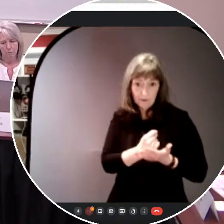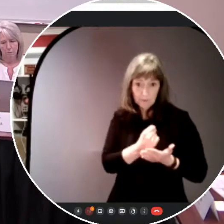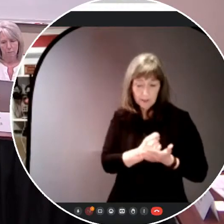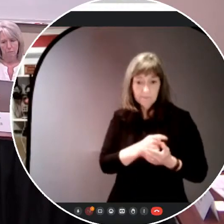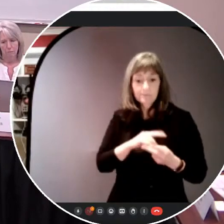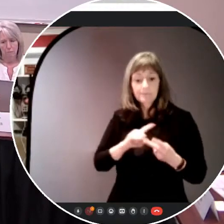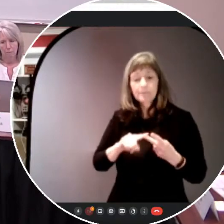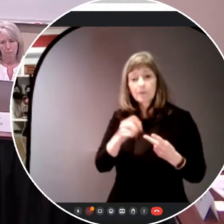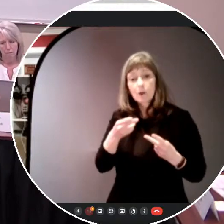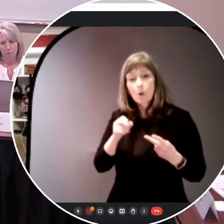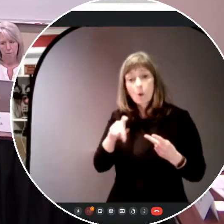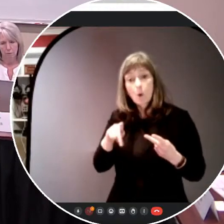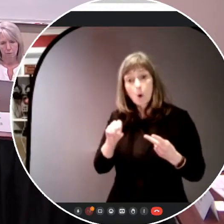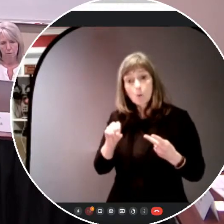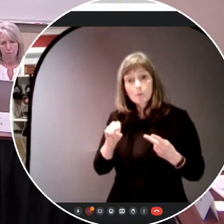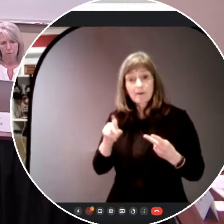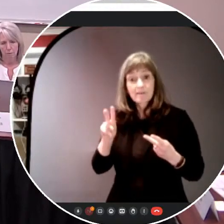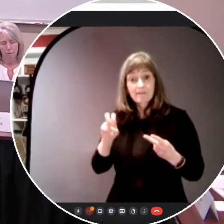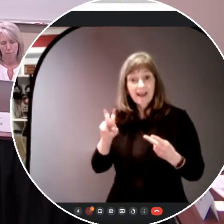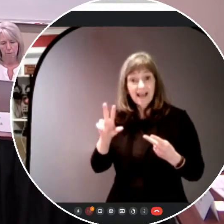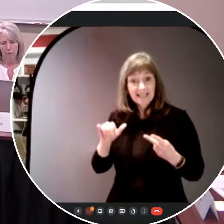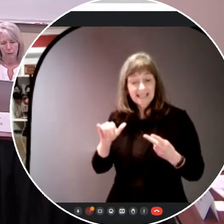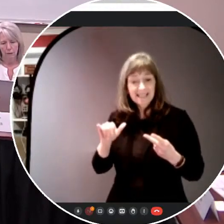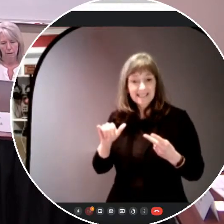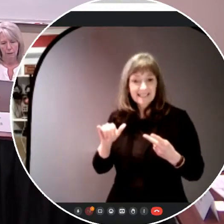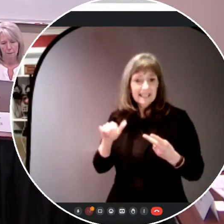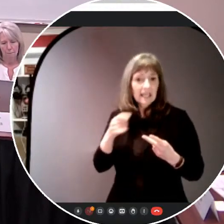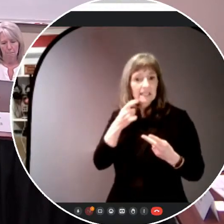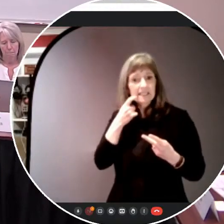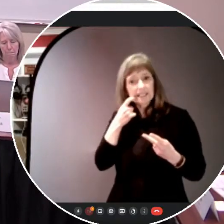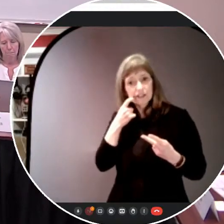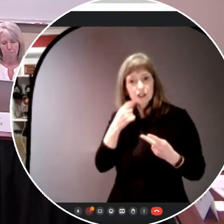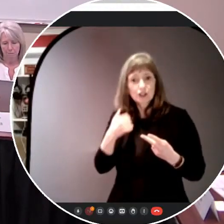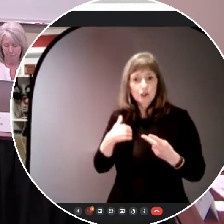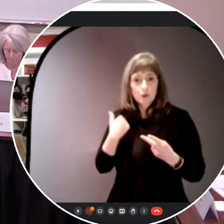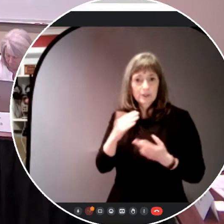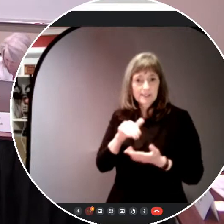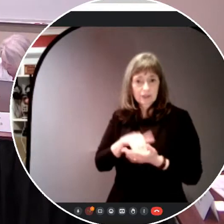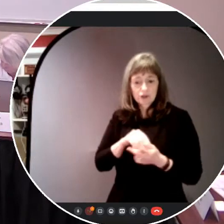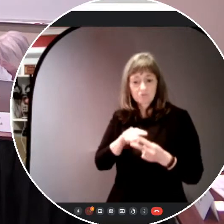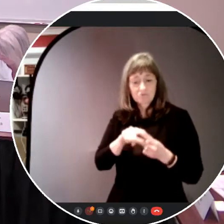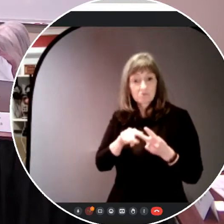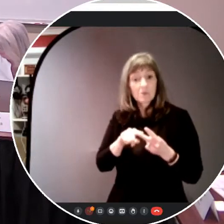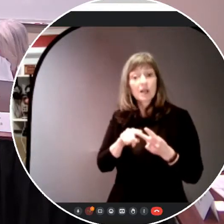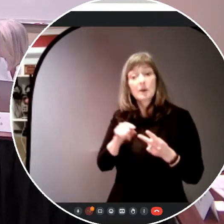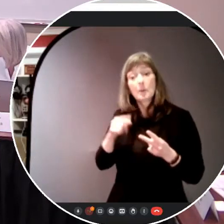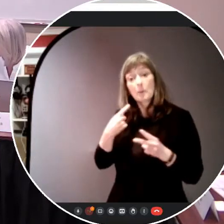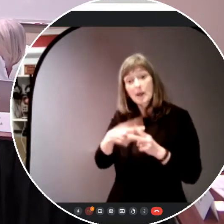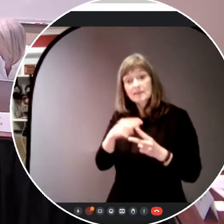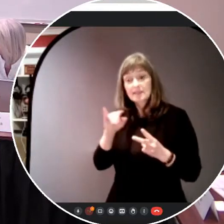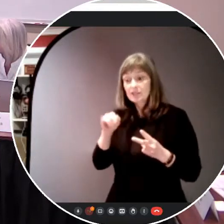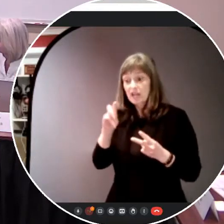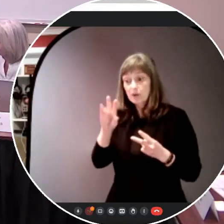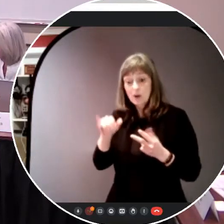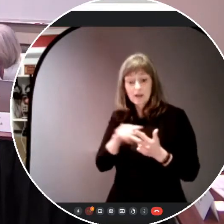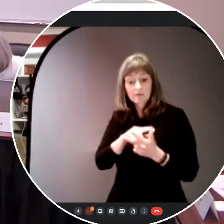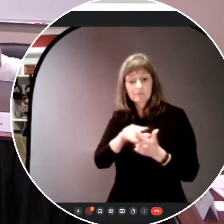is an addictions and rehabilitation youth center. So all three of those now make up one